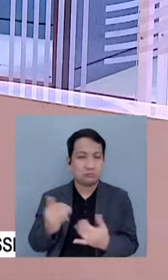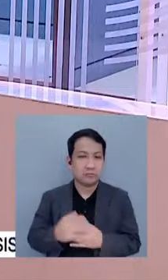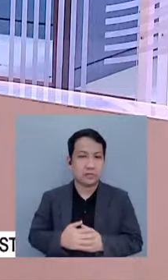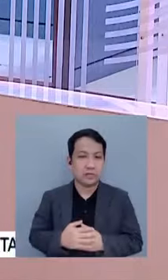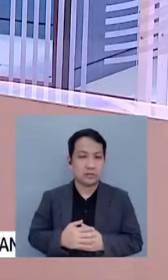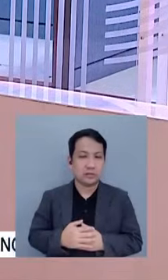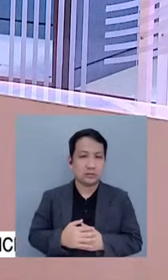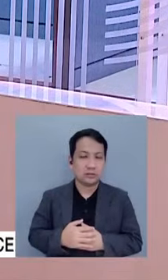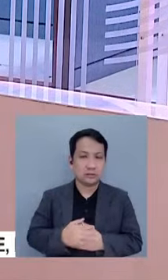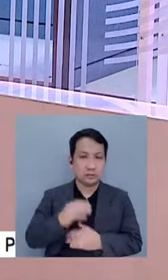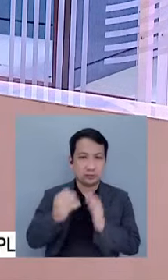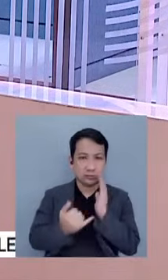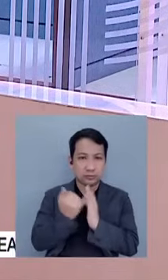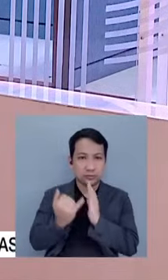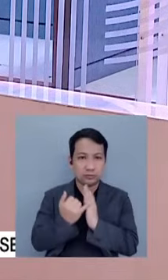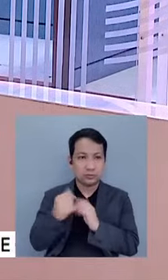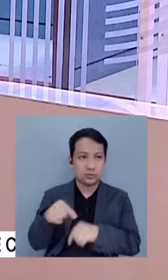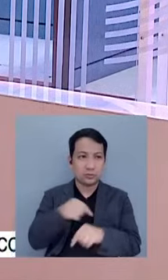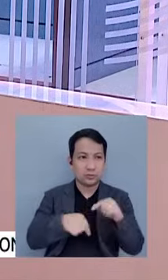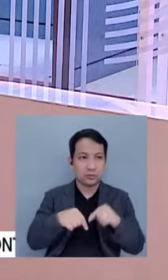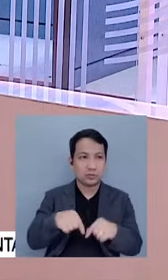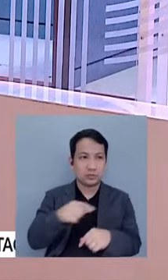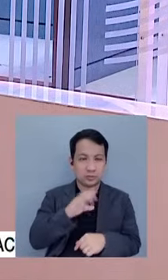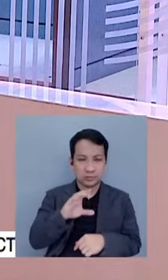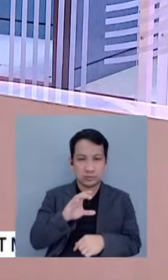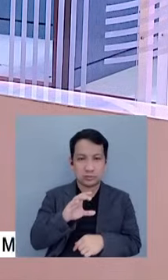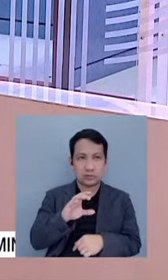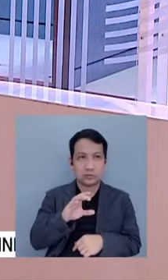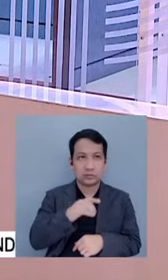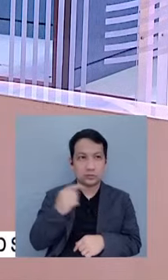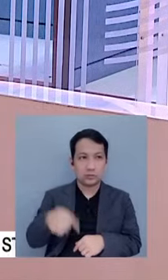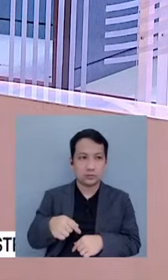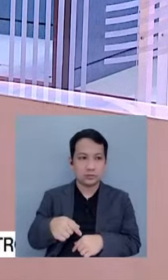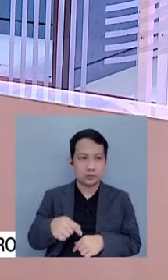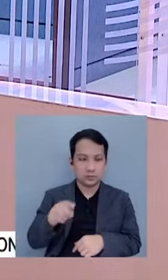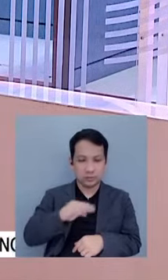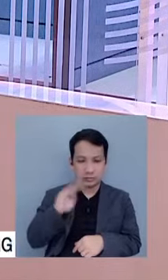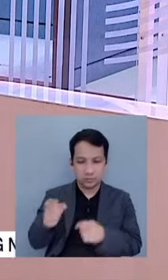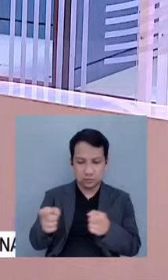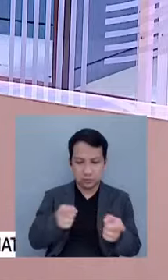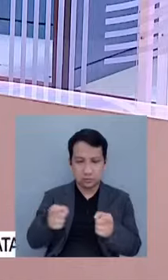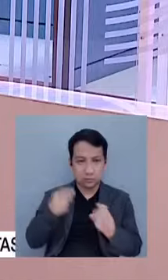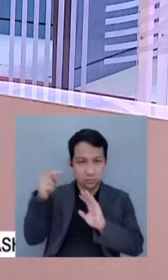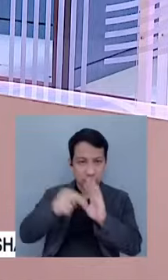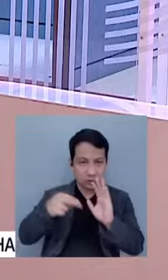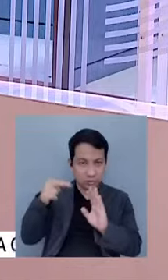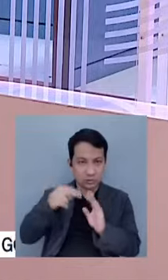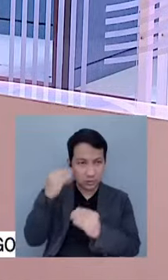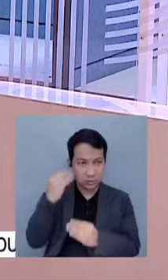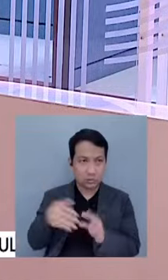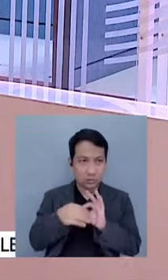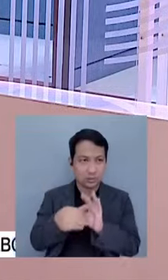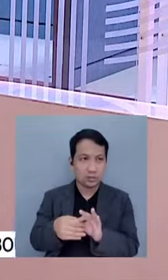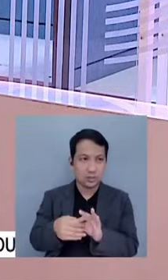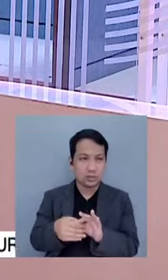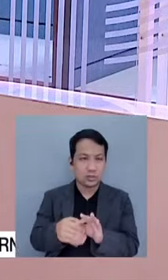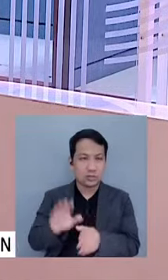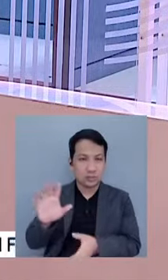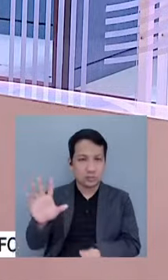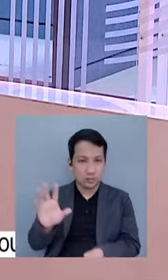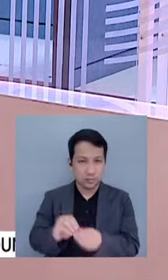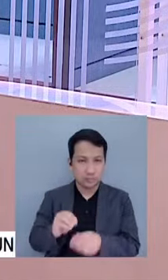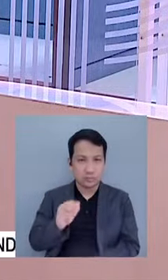Journalists pushing back after a Chinese official accused them of manipulating videos of recent maritime encounters between Manila and Beijing. See,